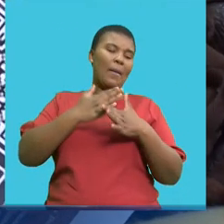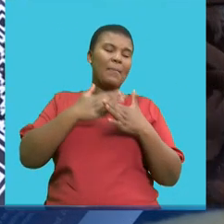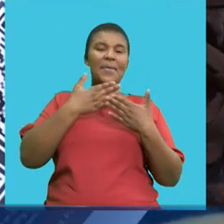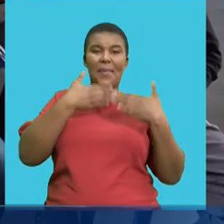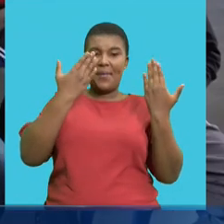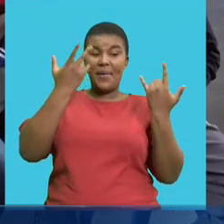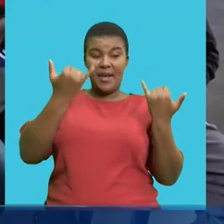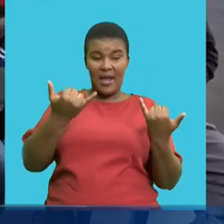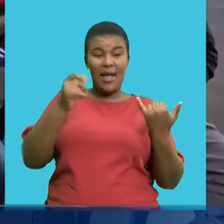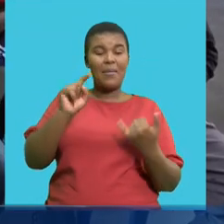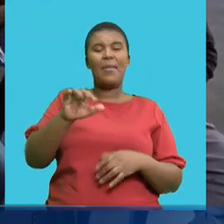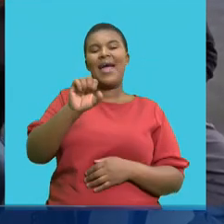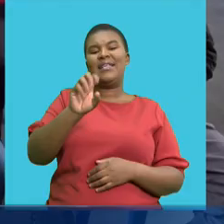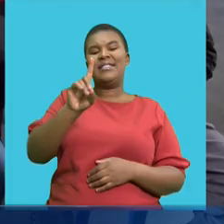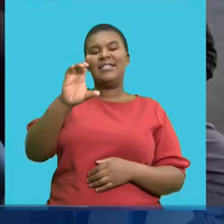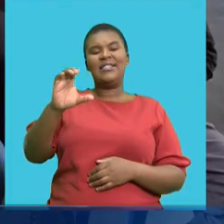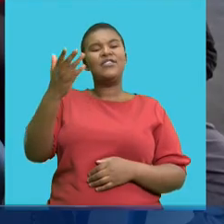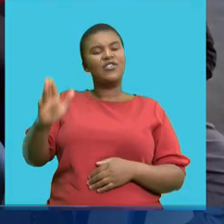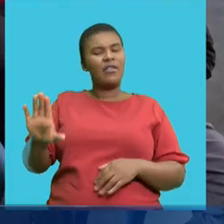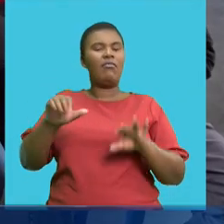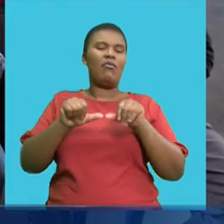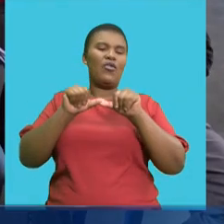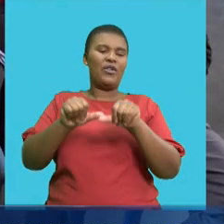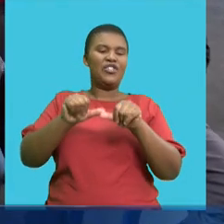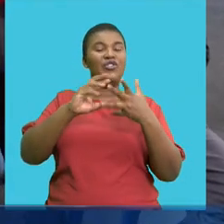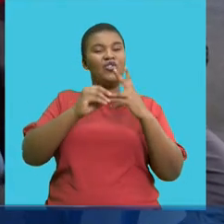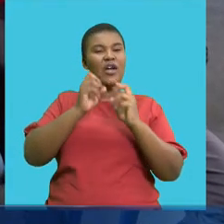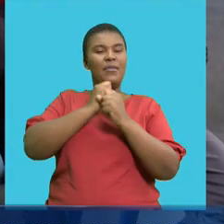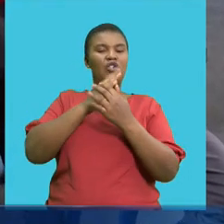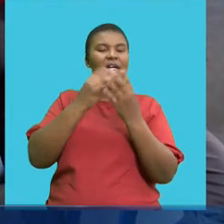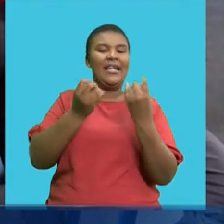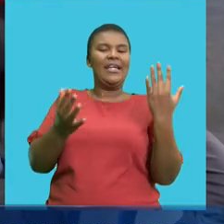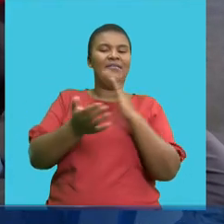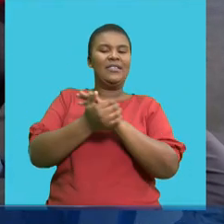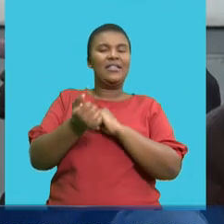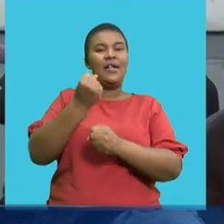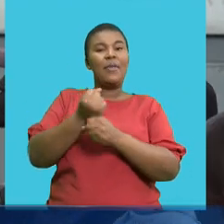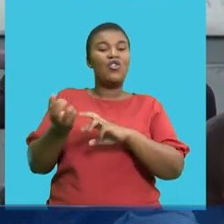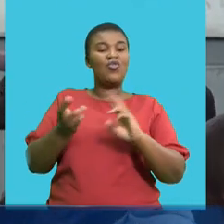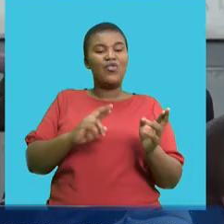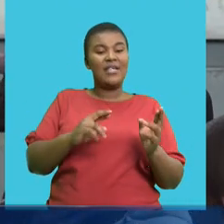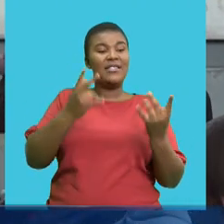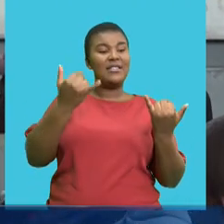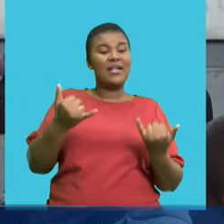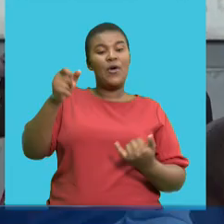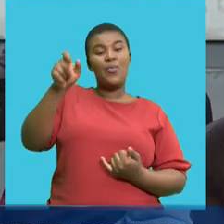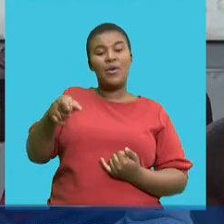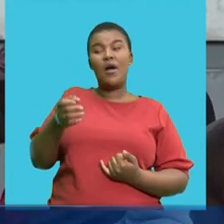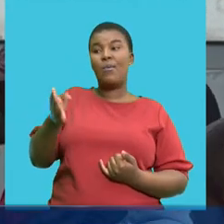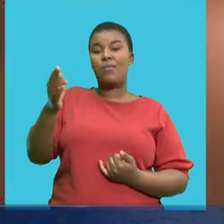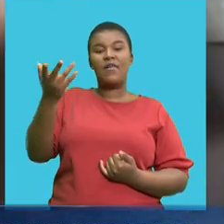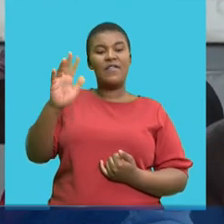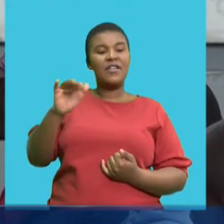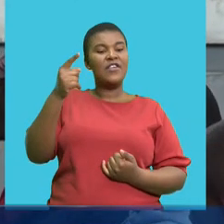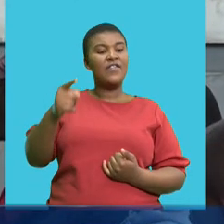nomkhankaso wokucija intsha ngamakhono ukuze izololongelwa umsebenzi. Obemelele inhlangano ngenkathi iqhuba lo mkhankaso